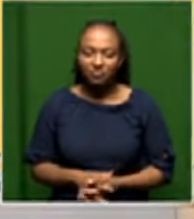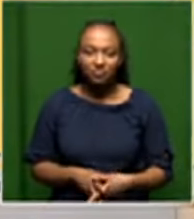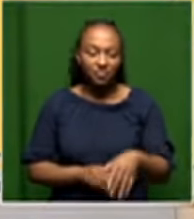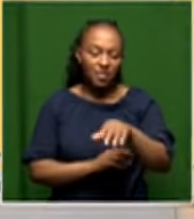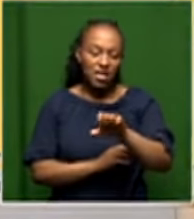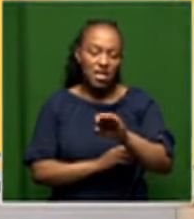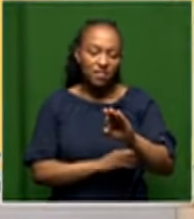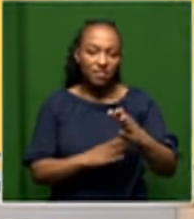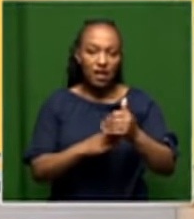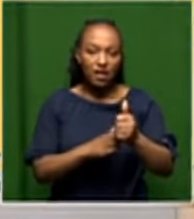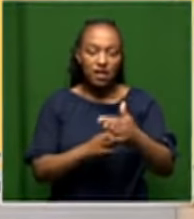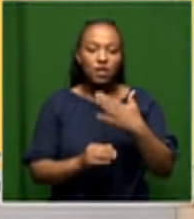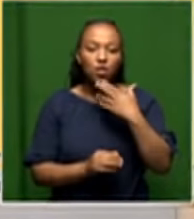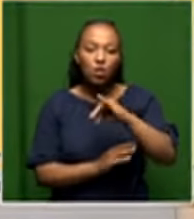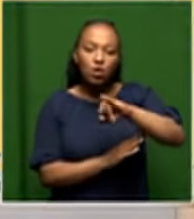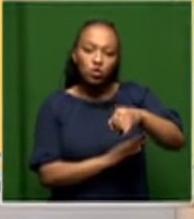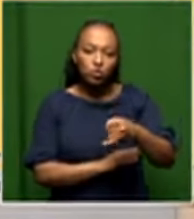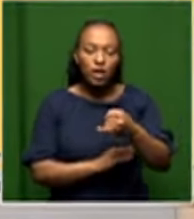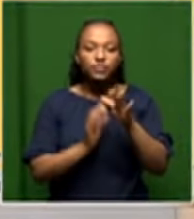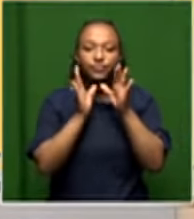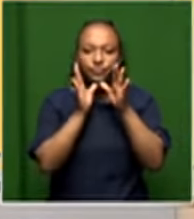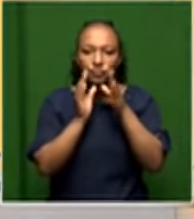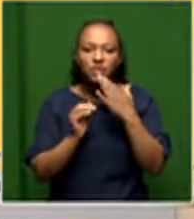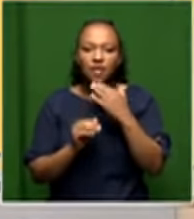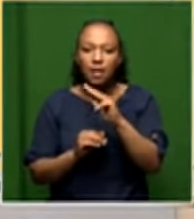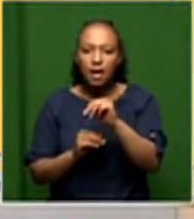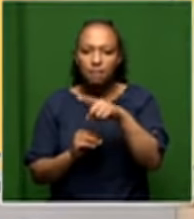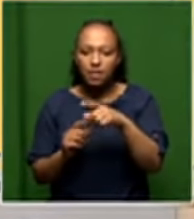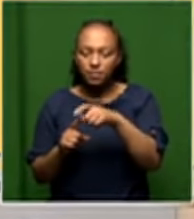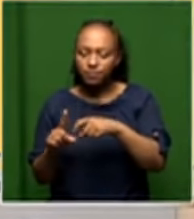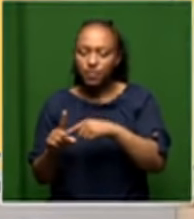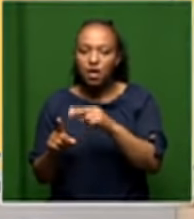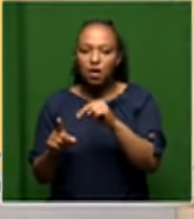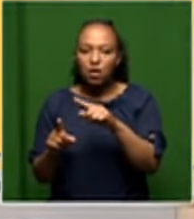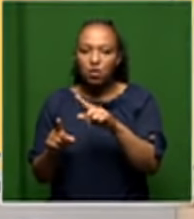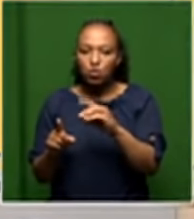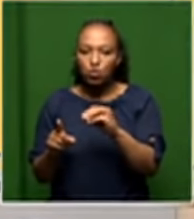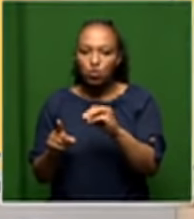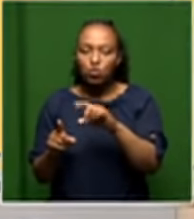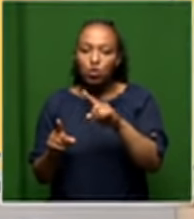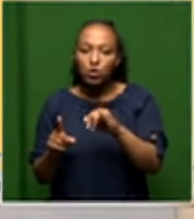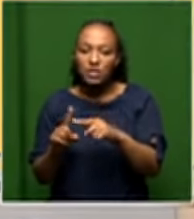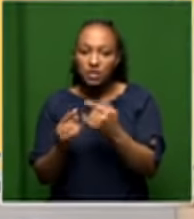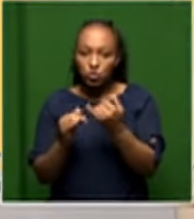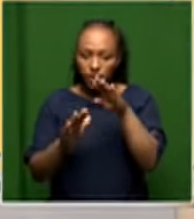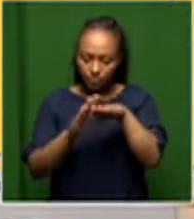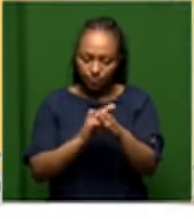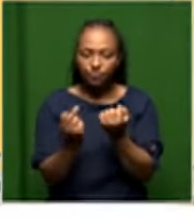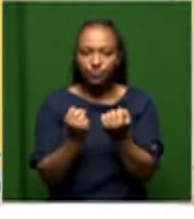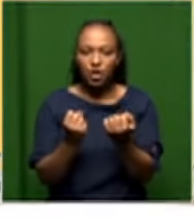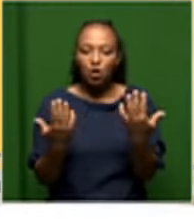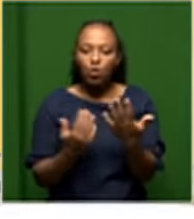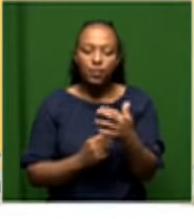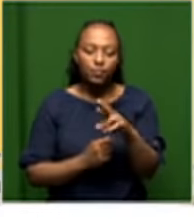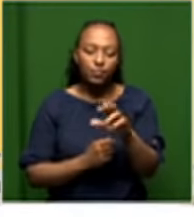EFF leader Julius Malema and MP Mbuyiseni and Ndlozi will appear again in the Randburg Magistrate's Court in Gauteng today. They are accused